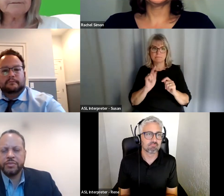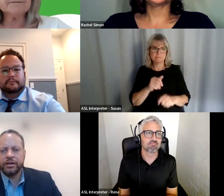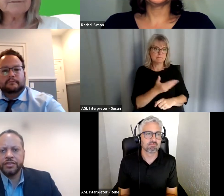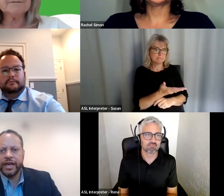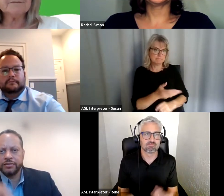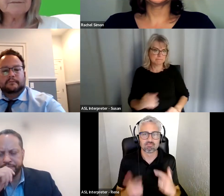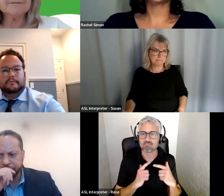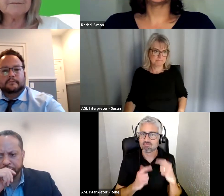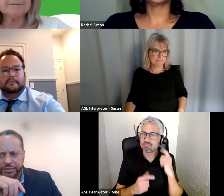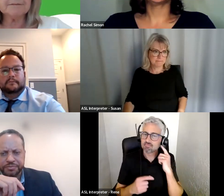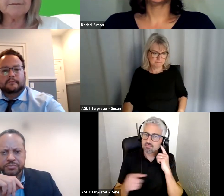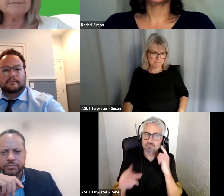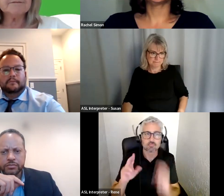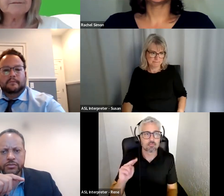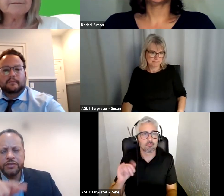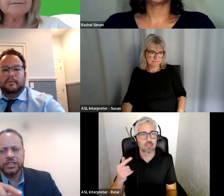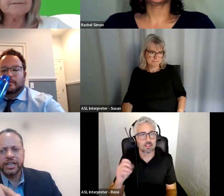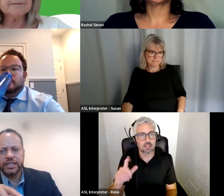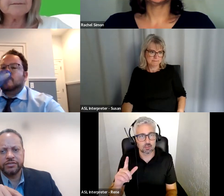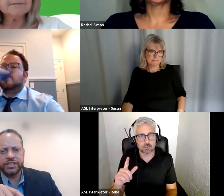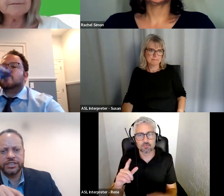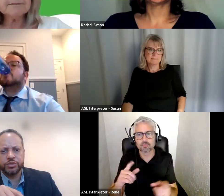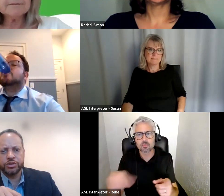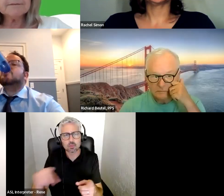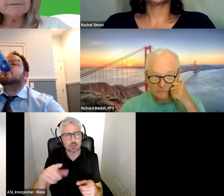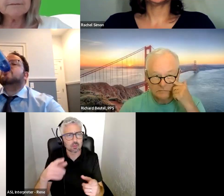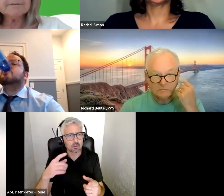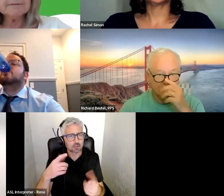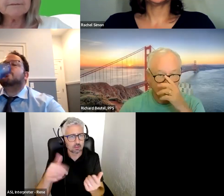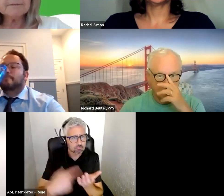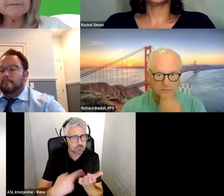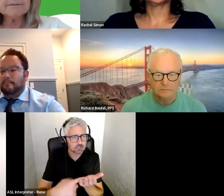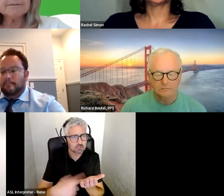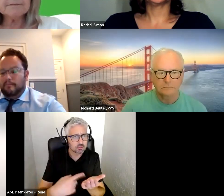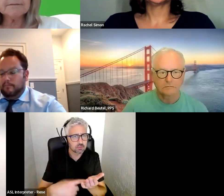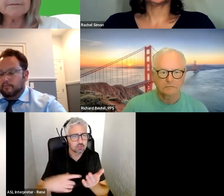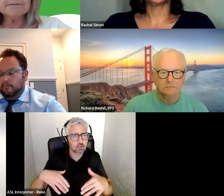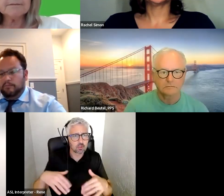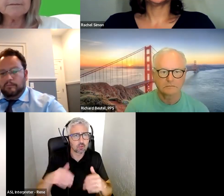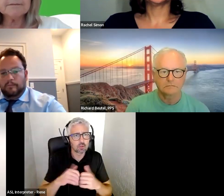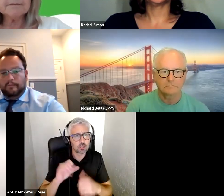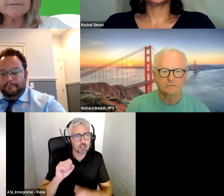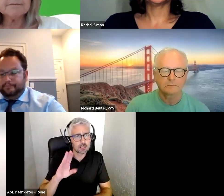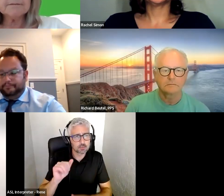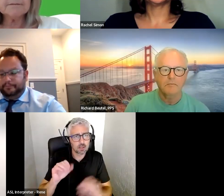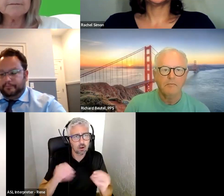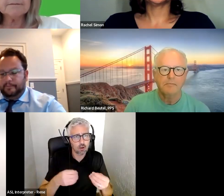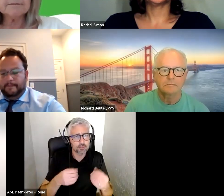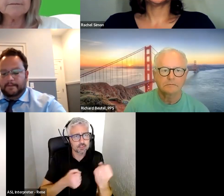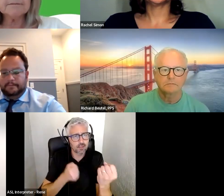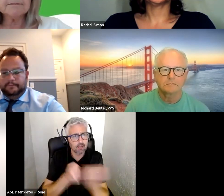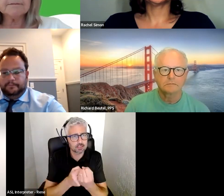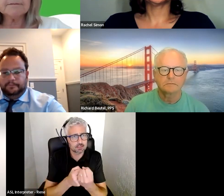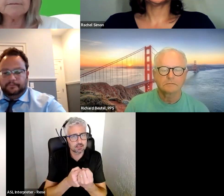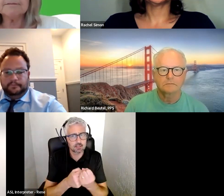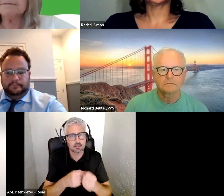And thank you. To piggyback on that, excuse me, have you guys had any conversations with the SBA Office of Advocacy? Because